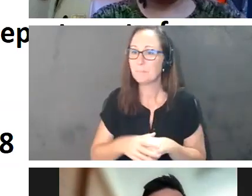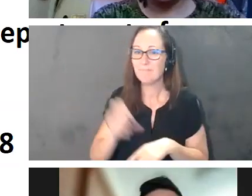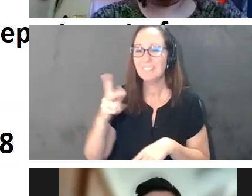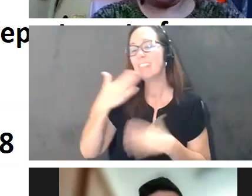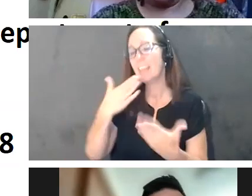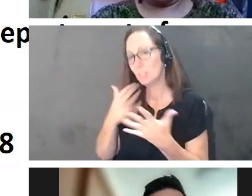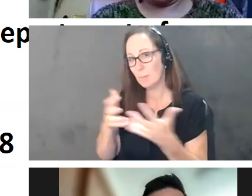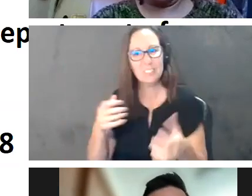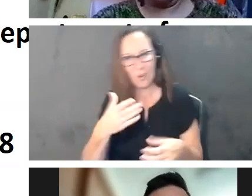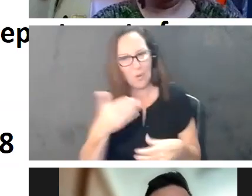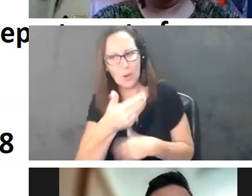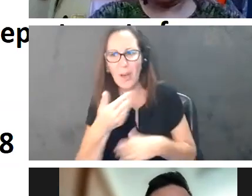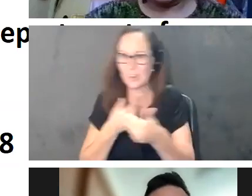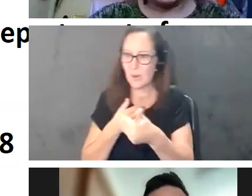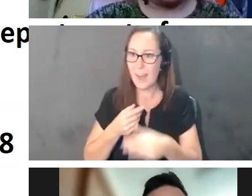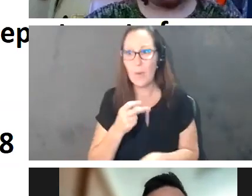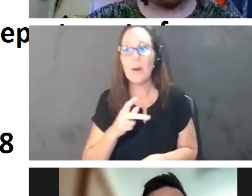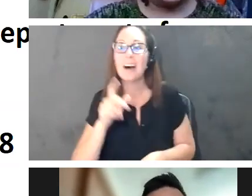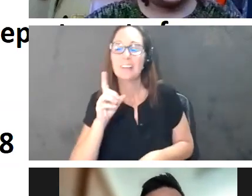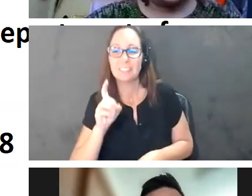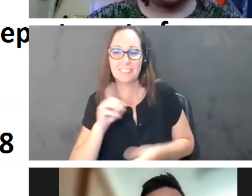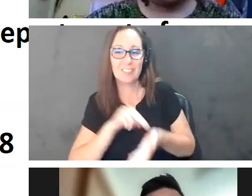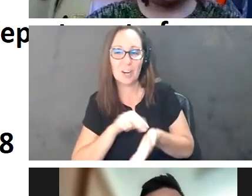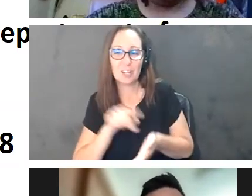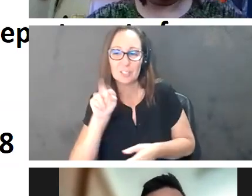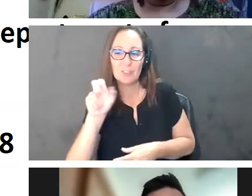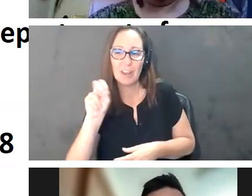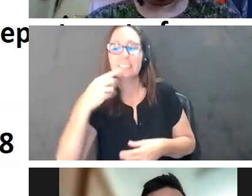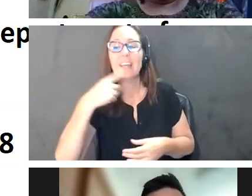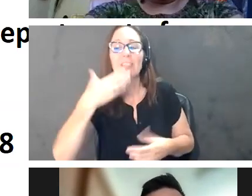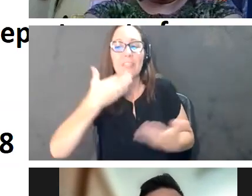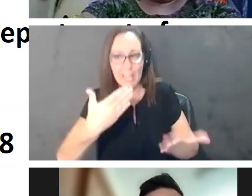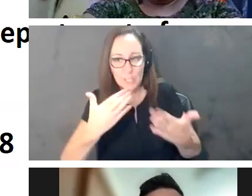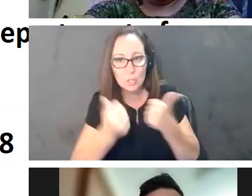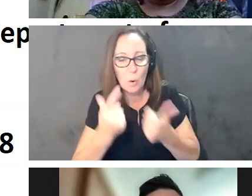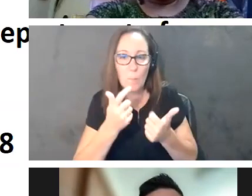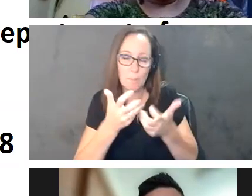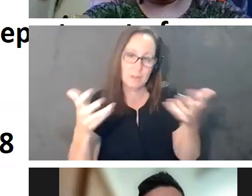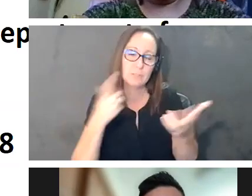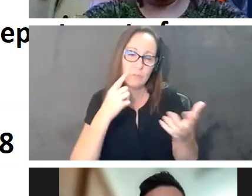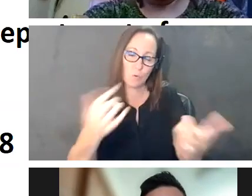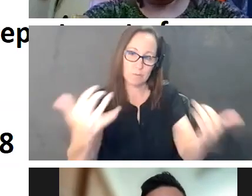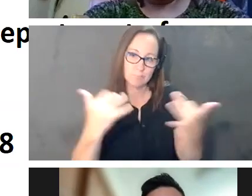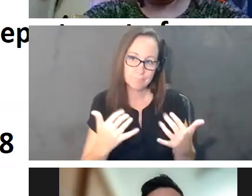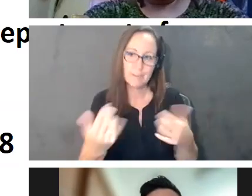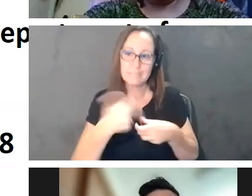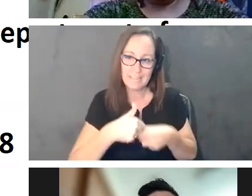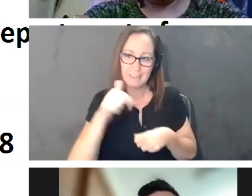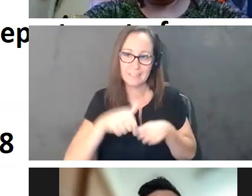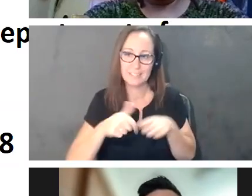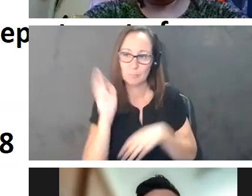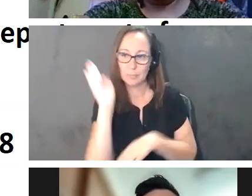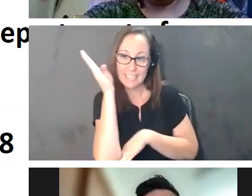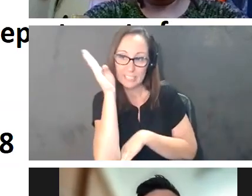Thank you so much. Oh, go ahead. thank you so much, everybody, for attending this presentation. We hope that with